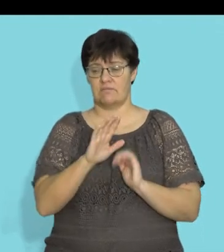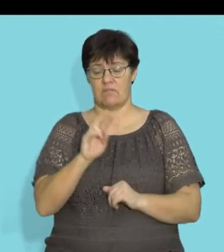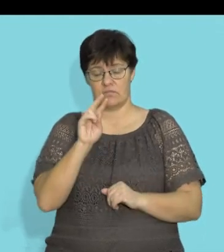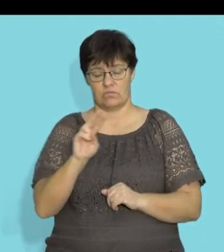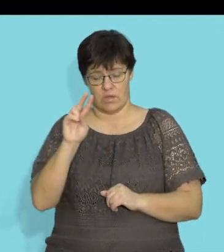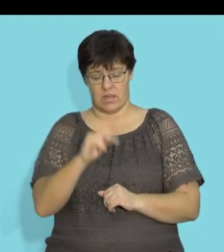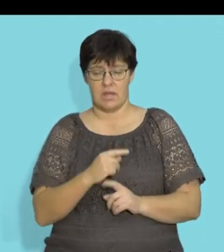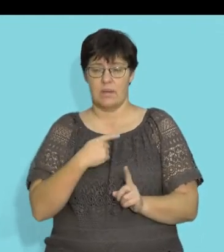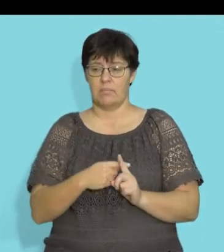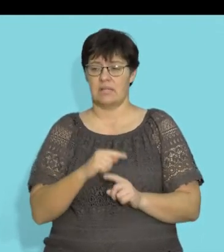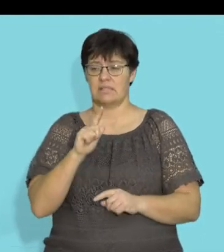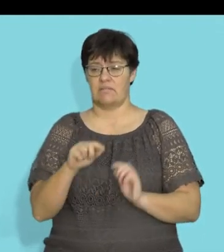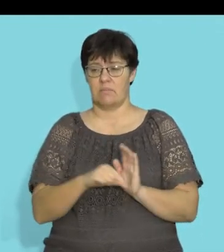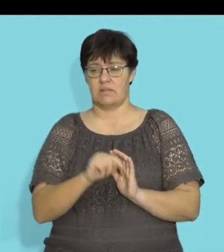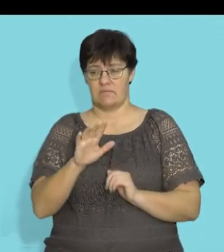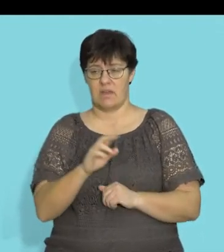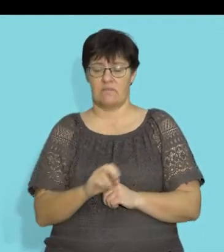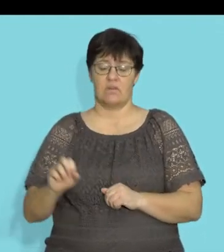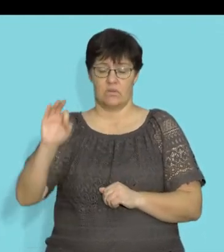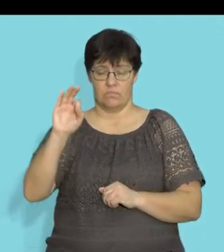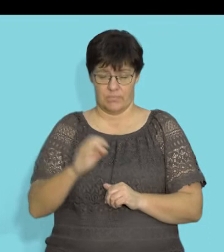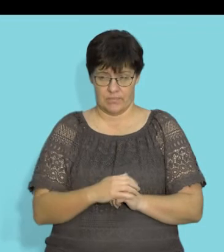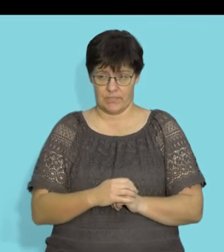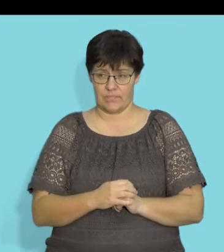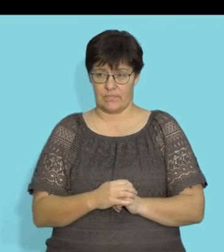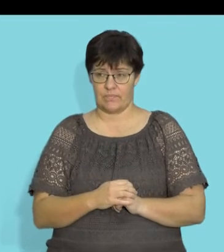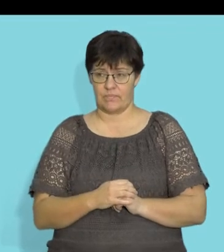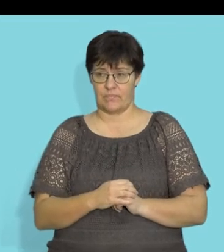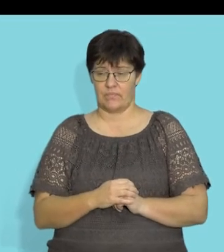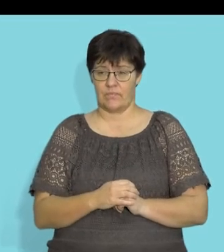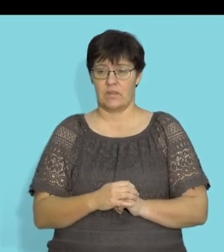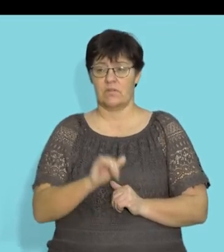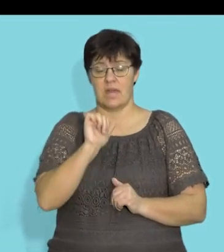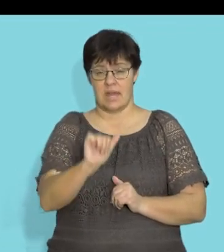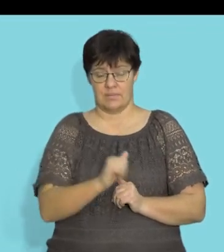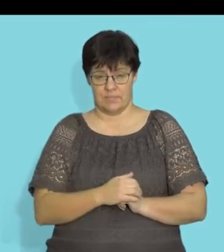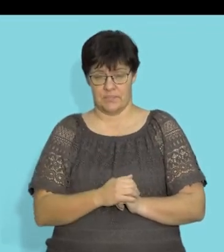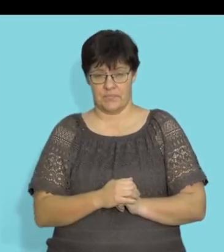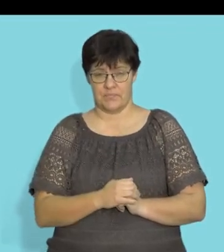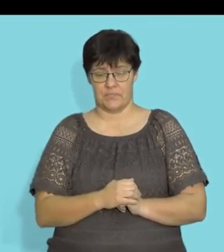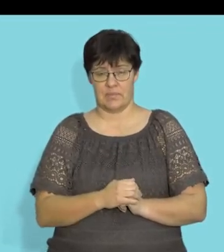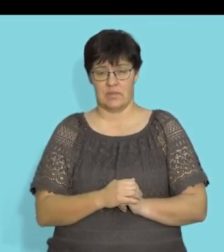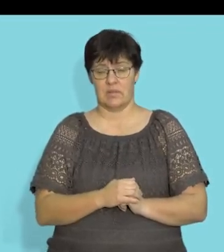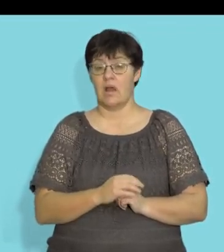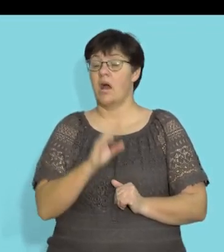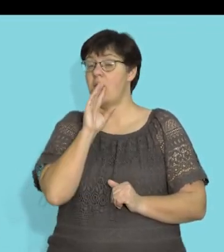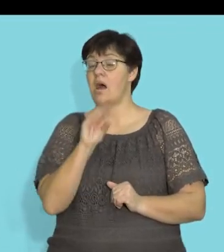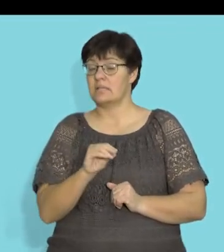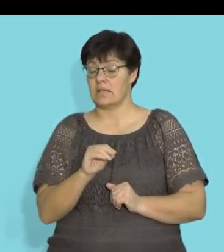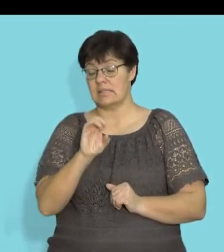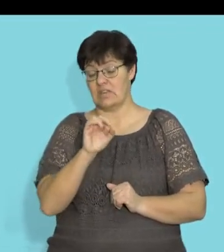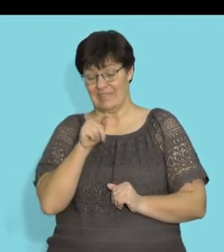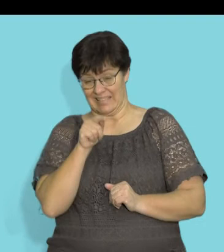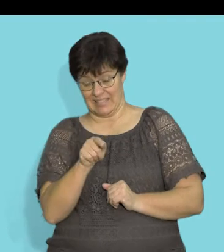squared plus 7 minus 5 cubed. So let's get going with A. So we've been asked to consider